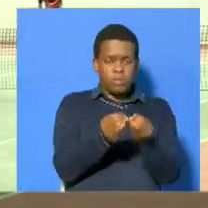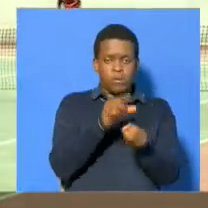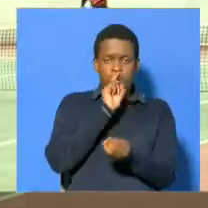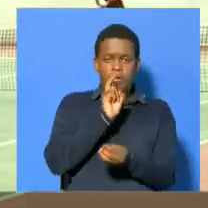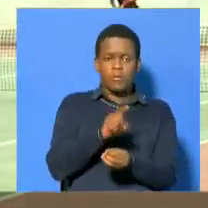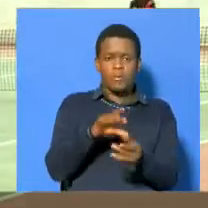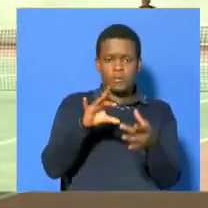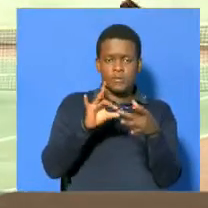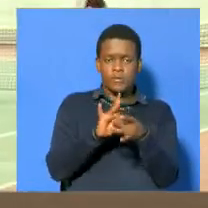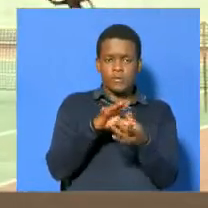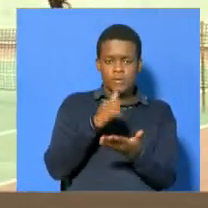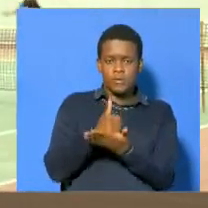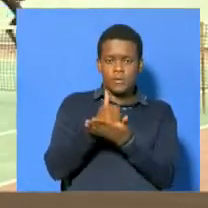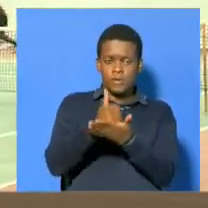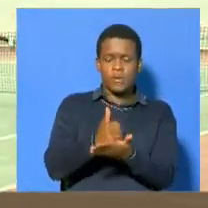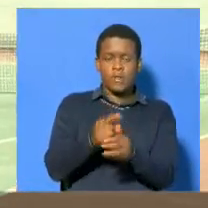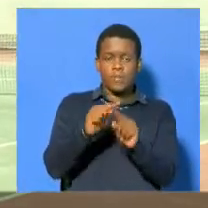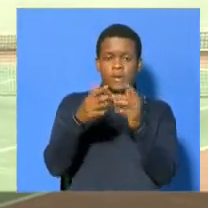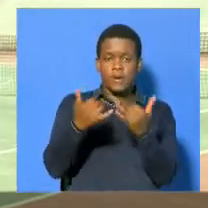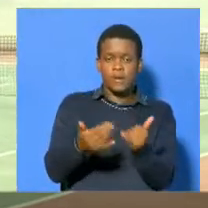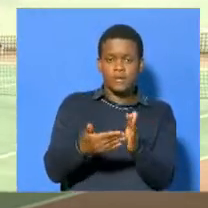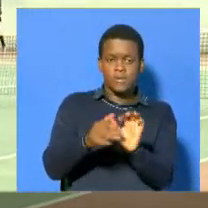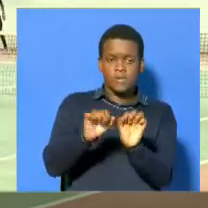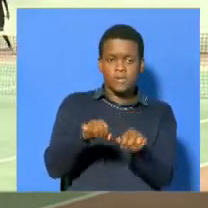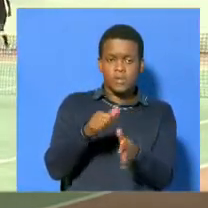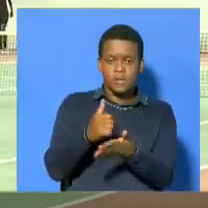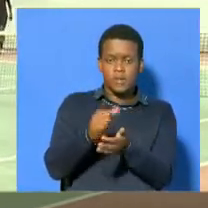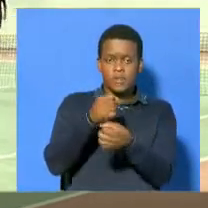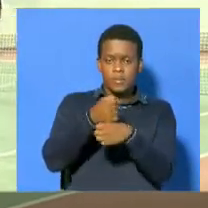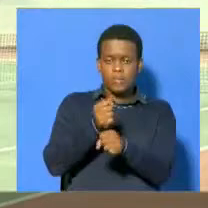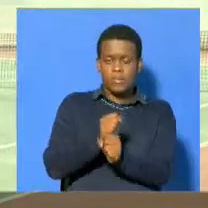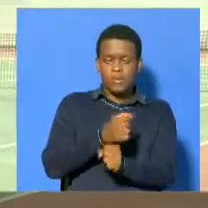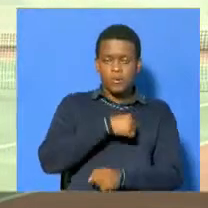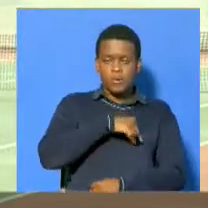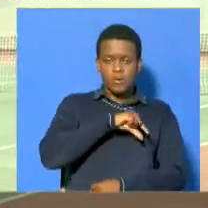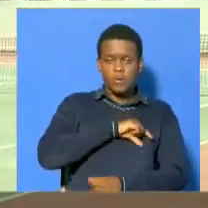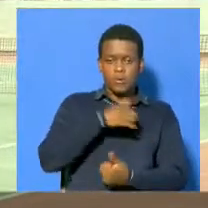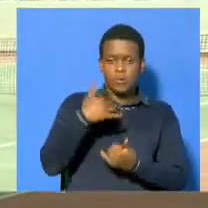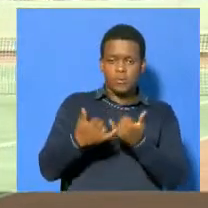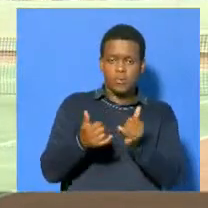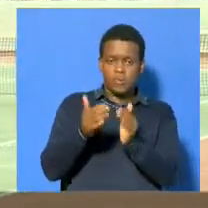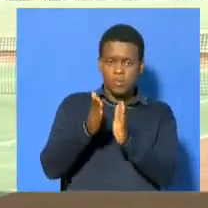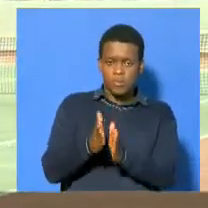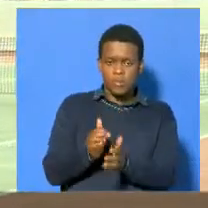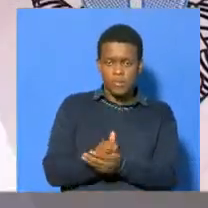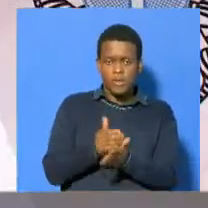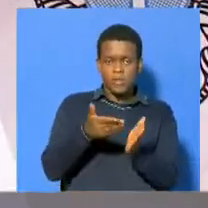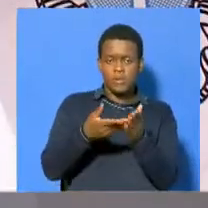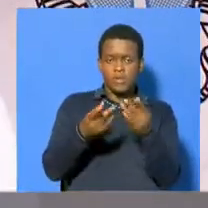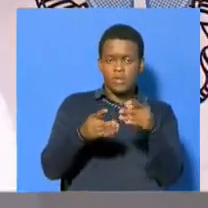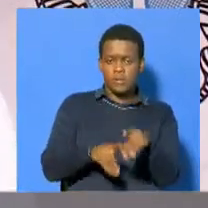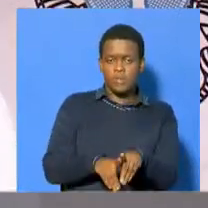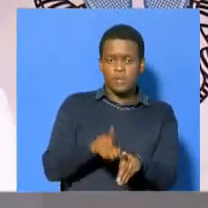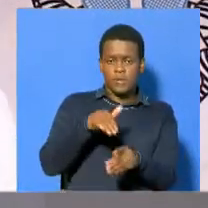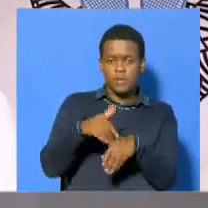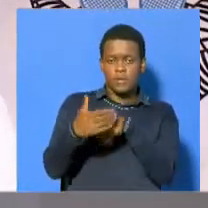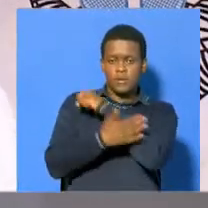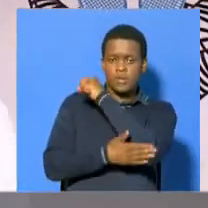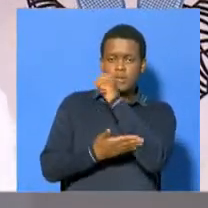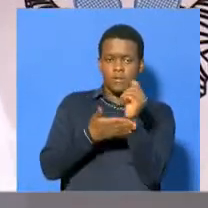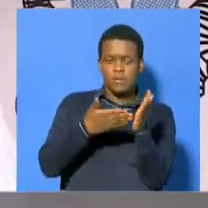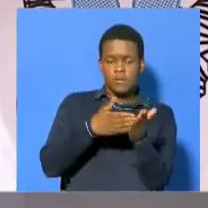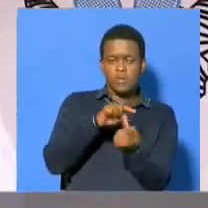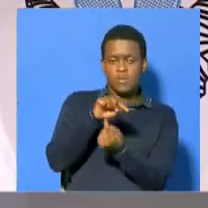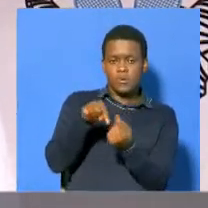will go a long way in helping produce quality athletes. It's only in this country where government